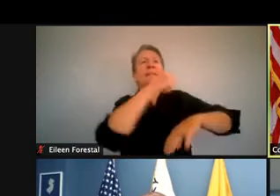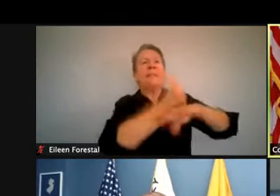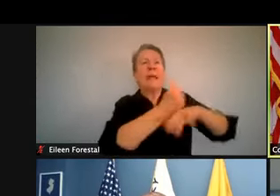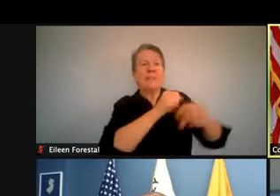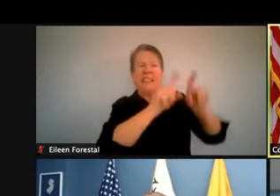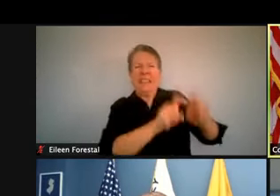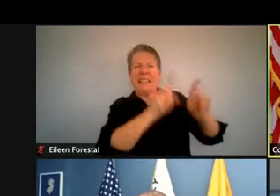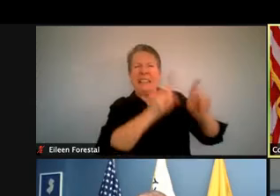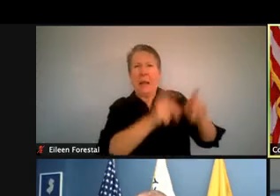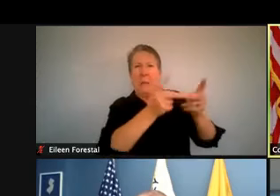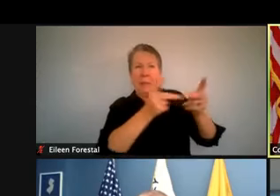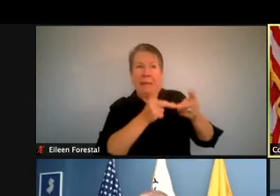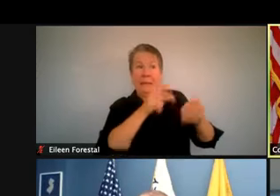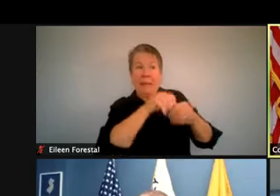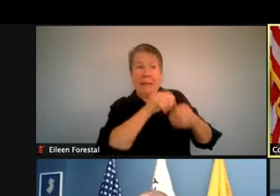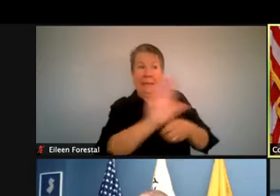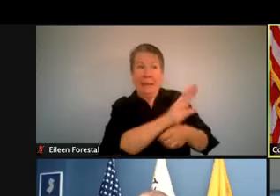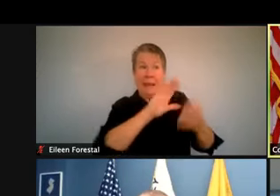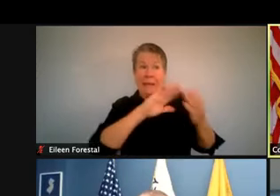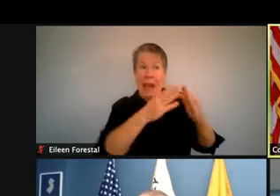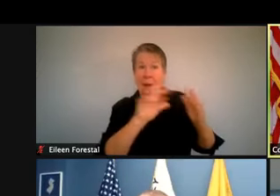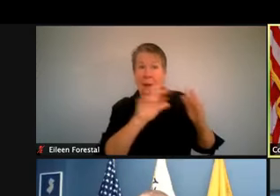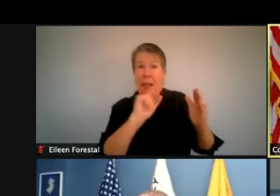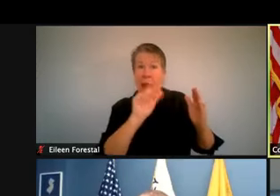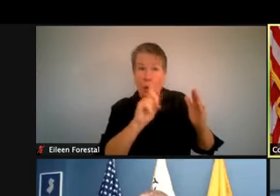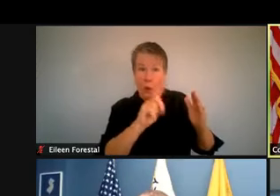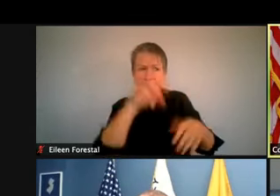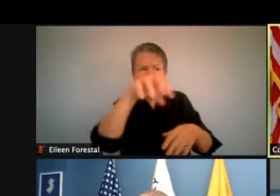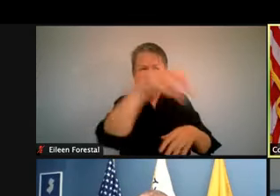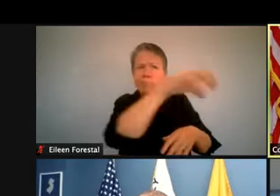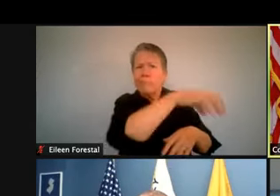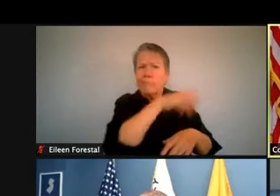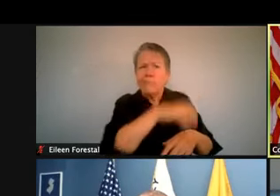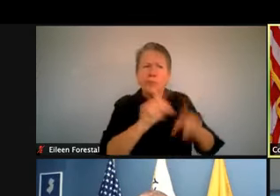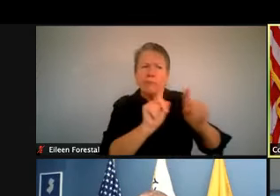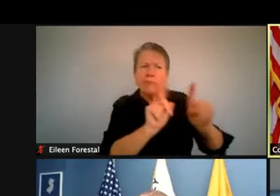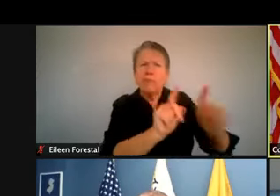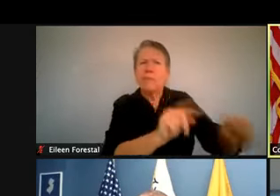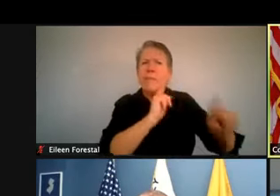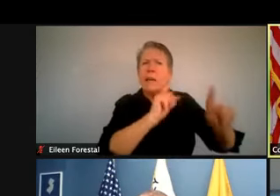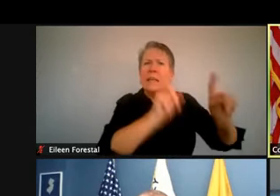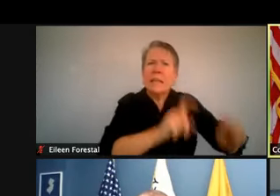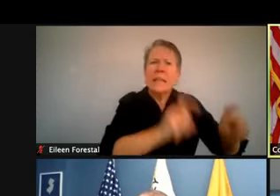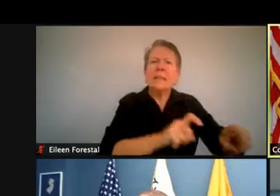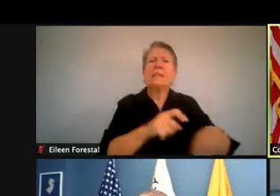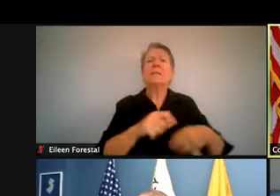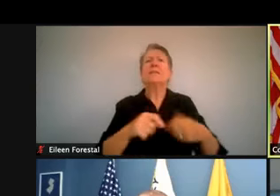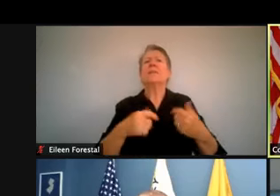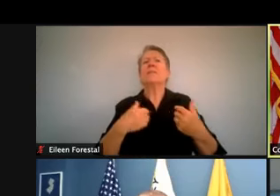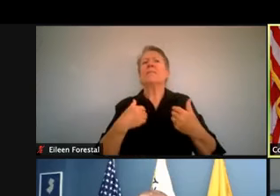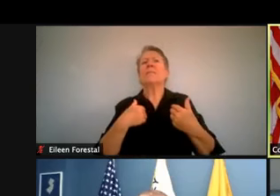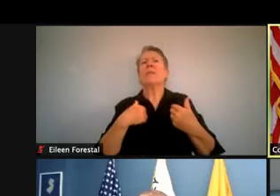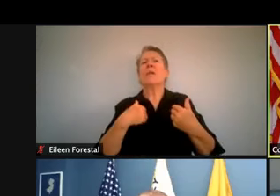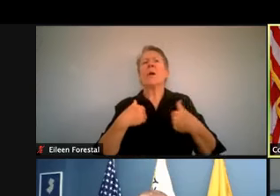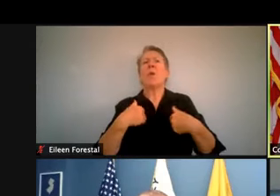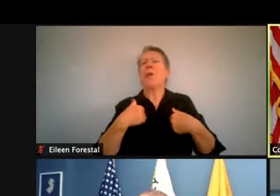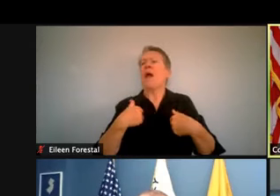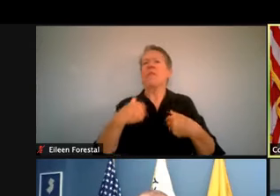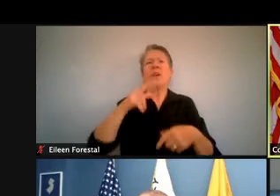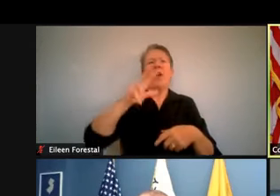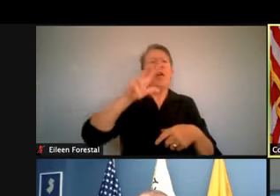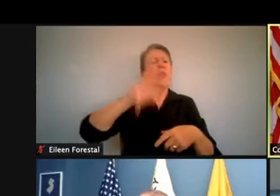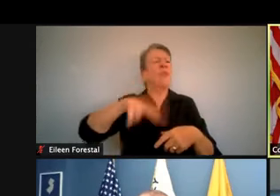of September, the department stood up 33 pop-up testing sites in Lakewood. These